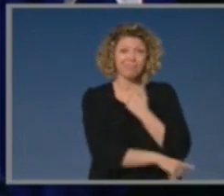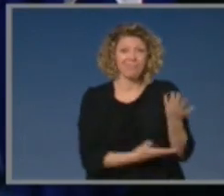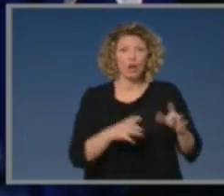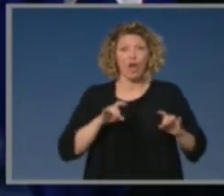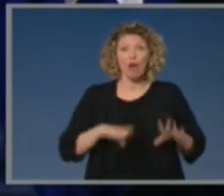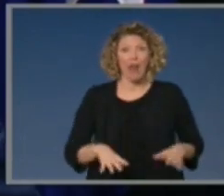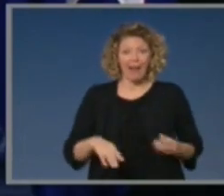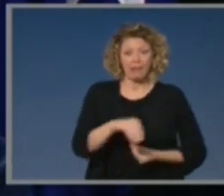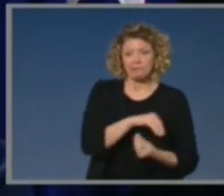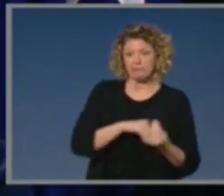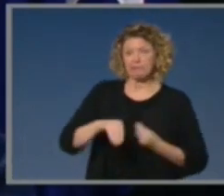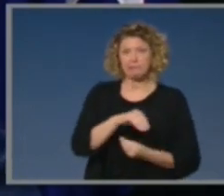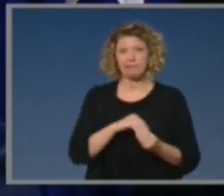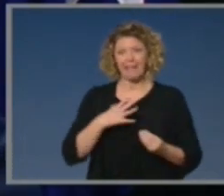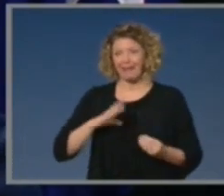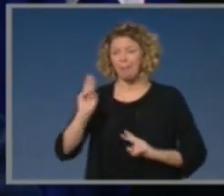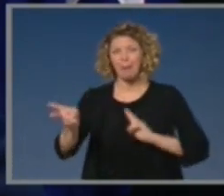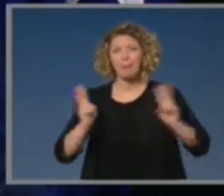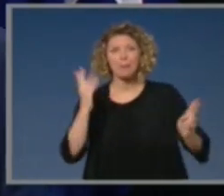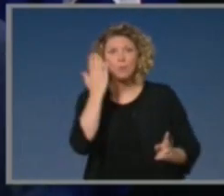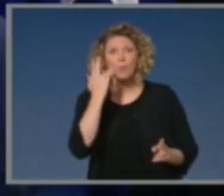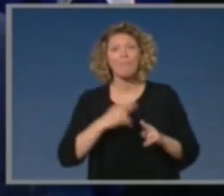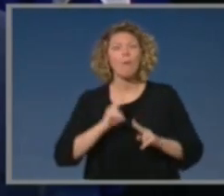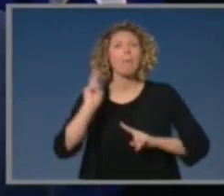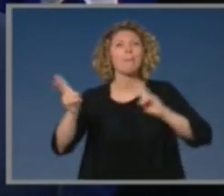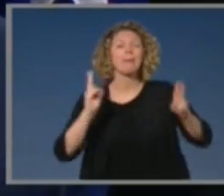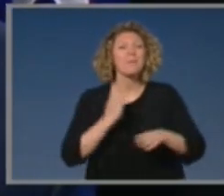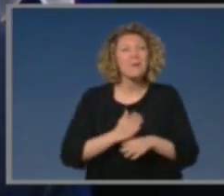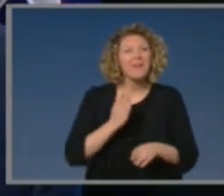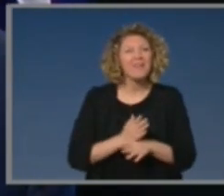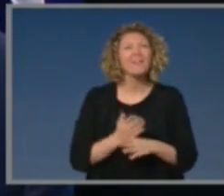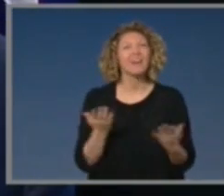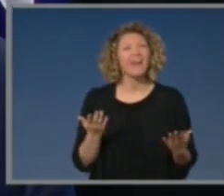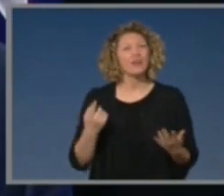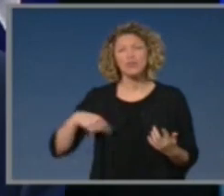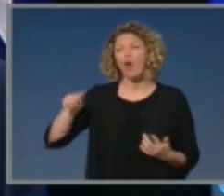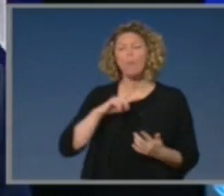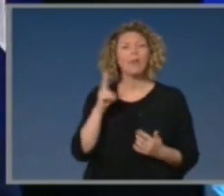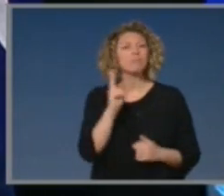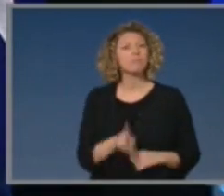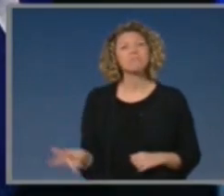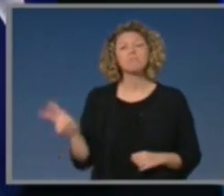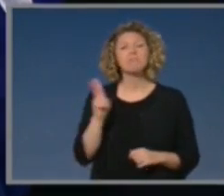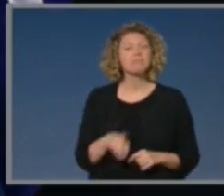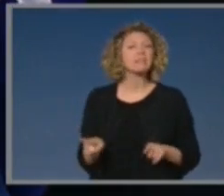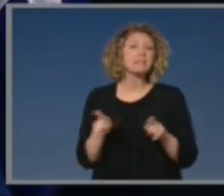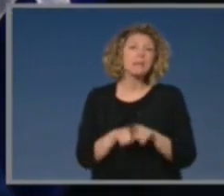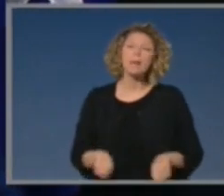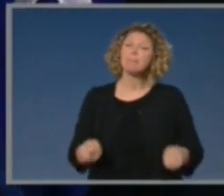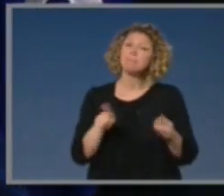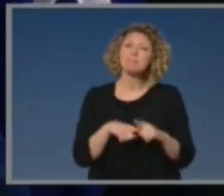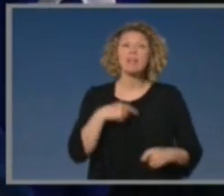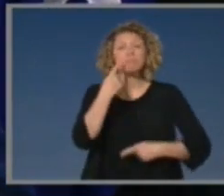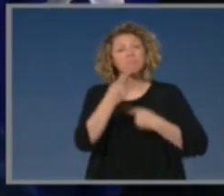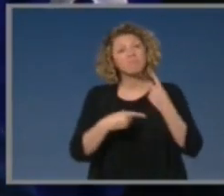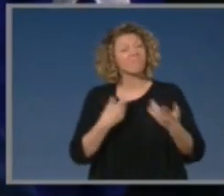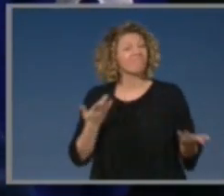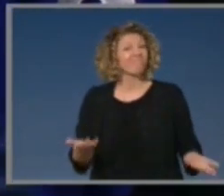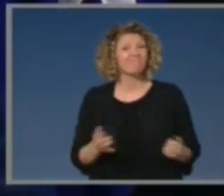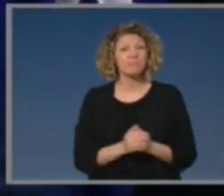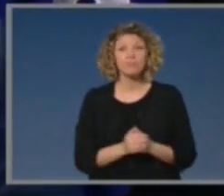And those facts has led the Commonwealth Government to have a very consistent position on that, and to welcome every day where there is a